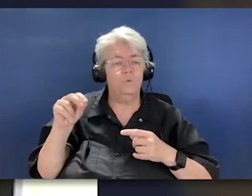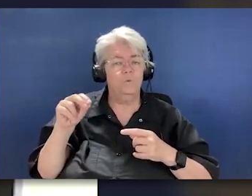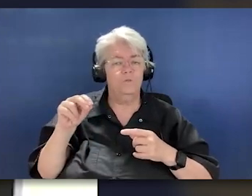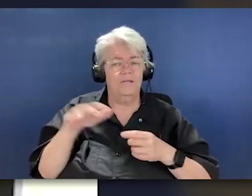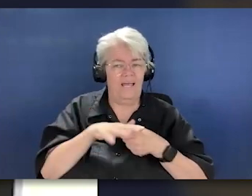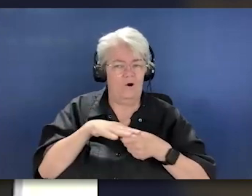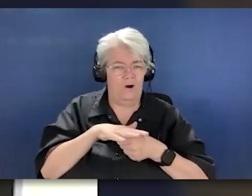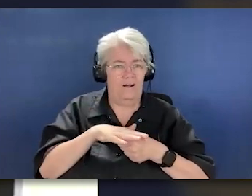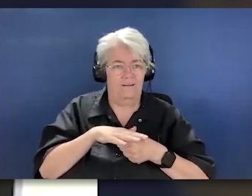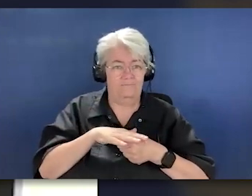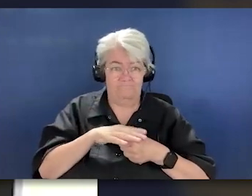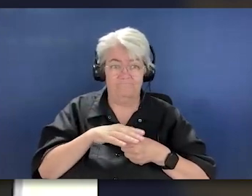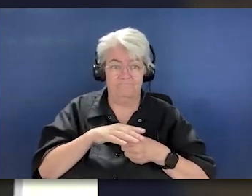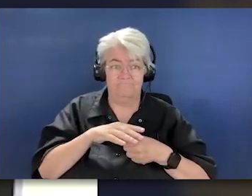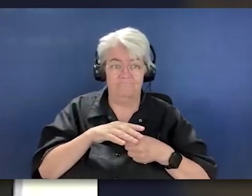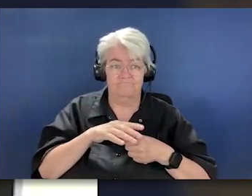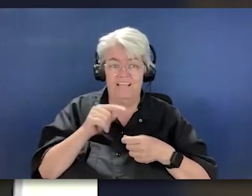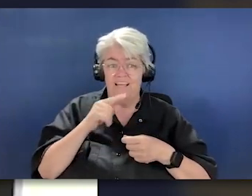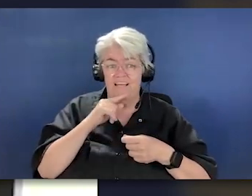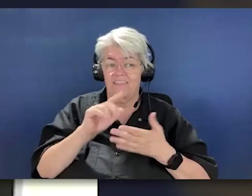this technology.